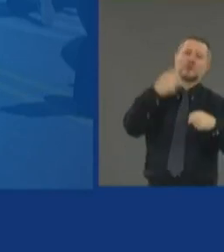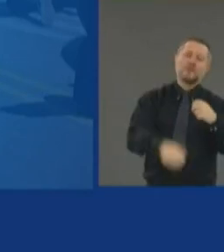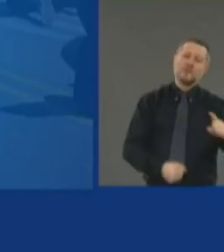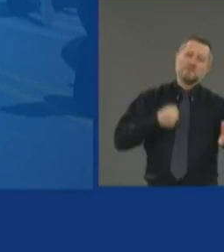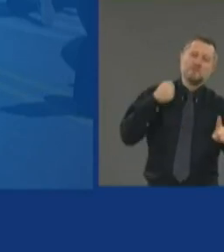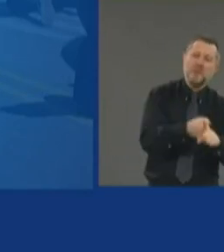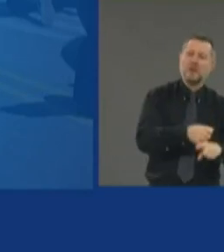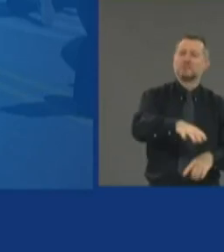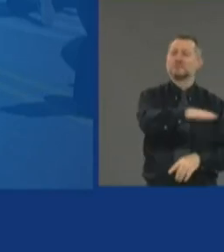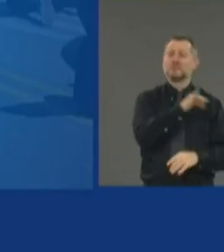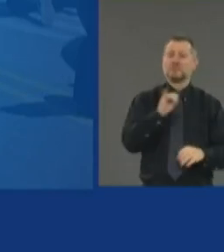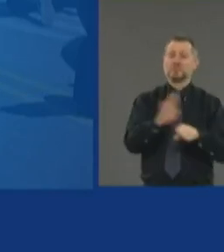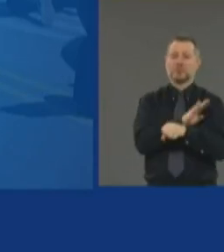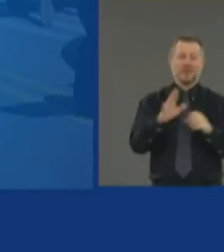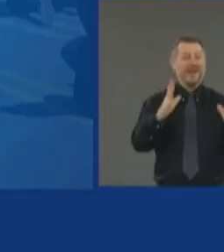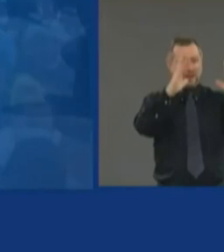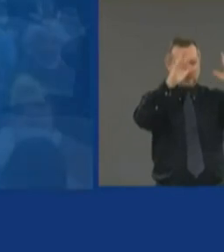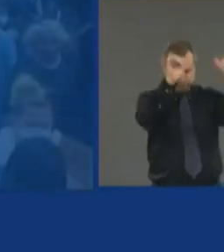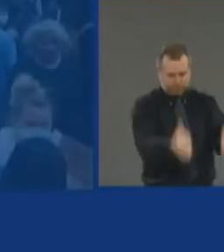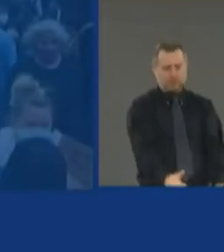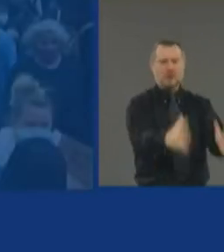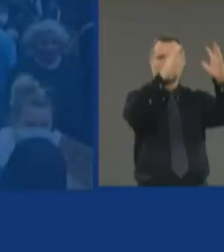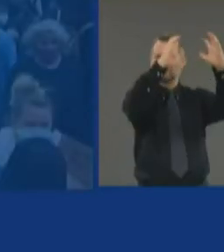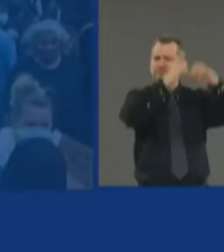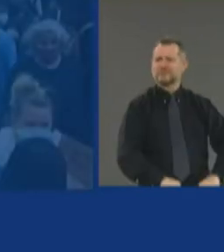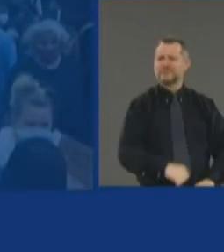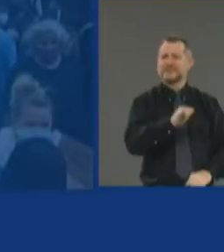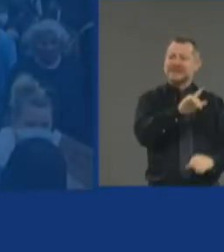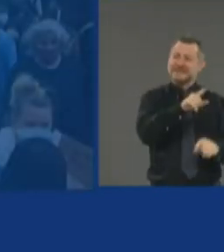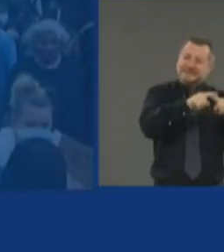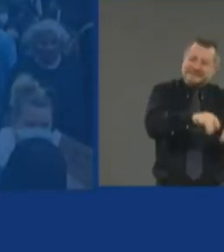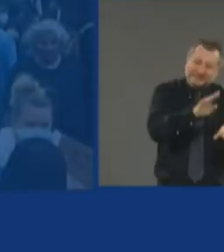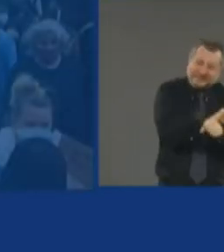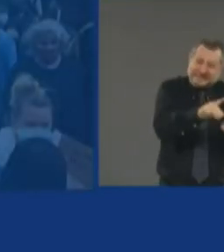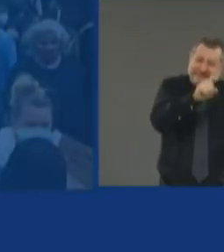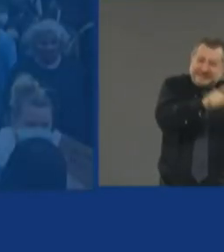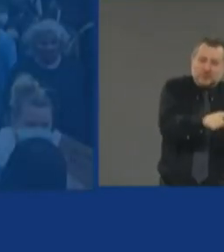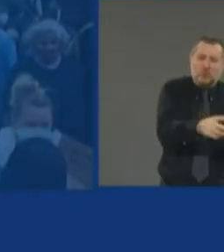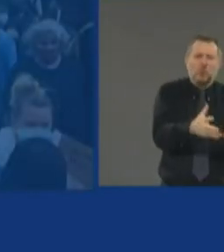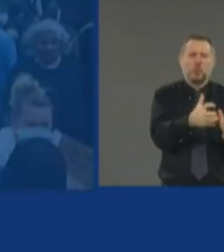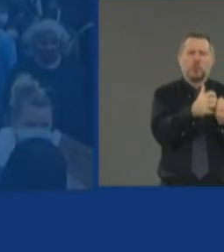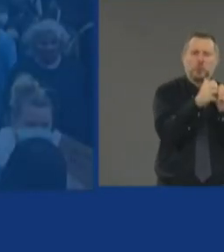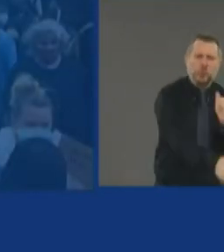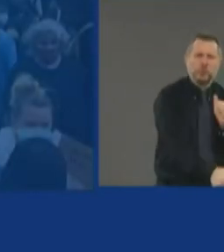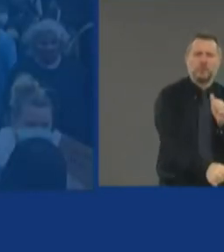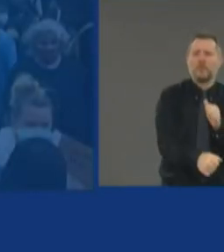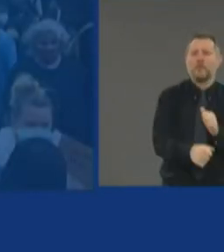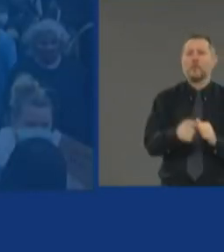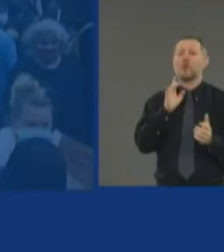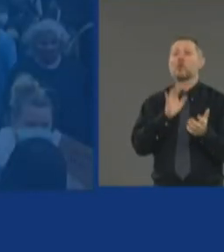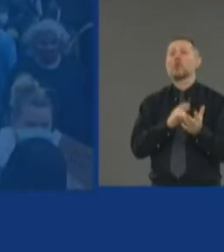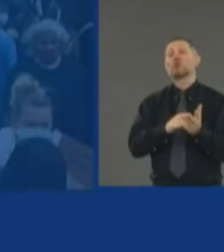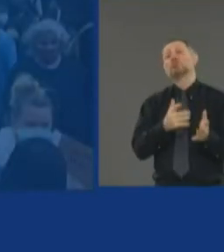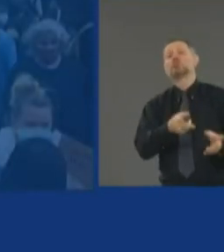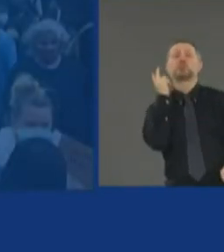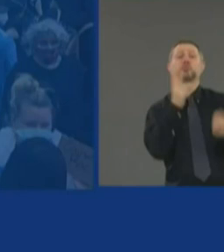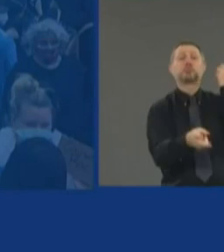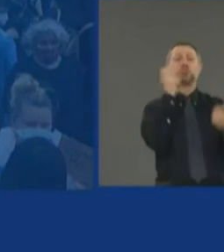are relied upon by that community. You can't have the relationship that works one way or the